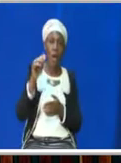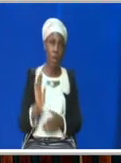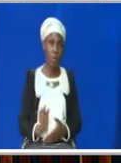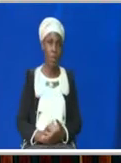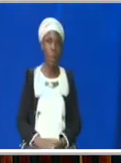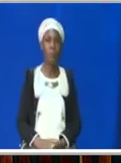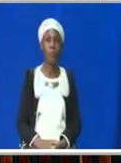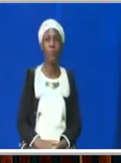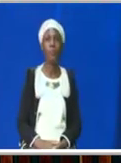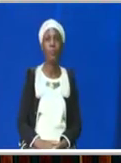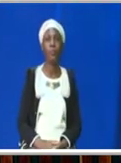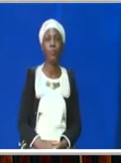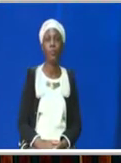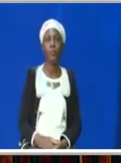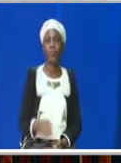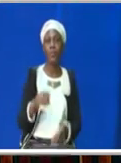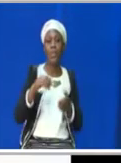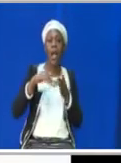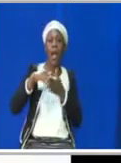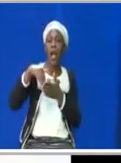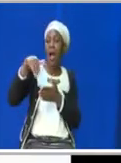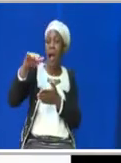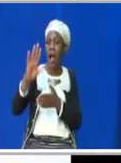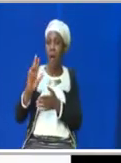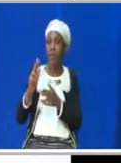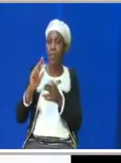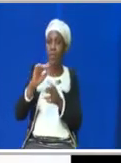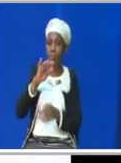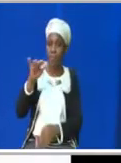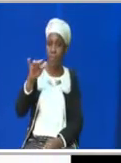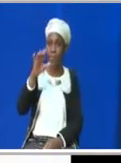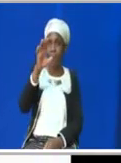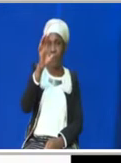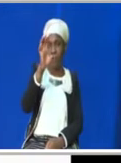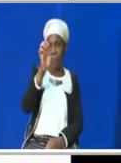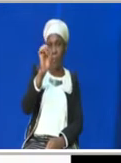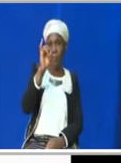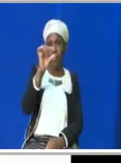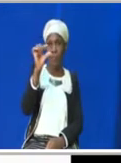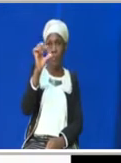the terms here. Immigrant means leaving.